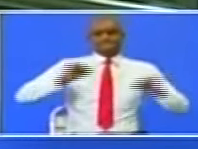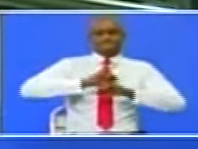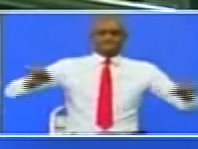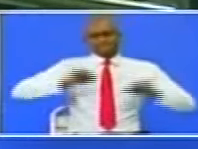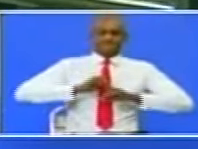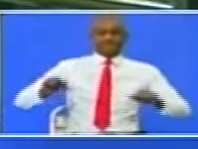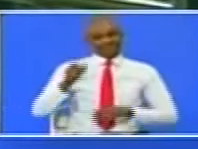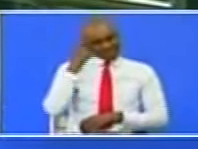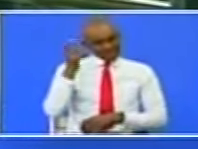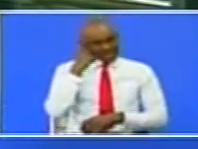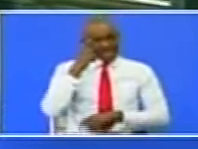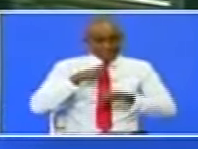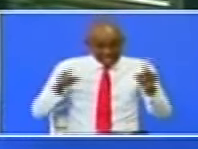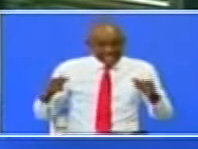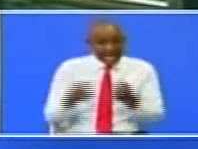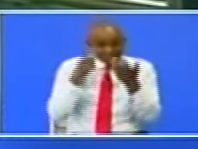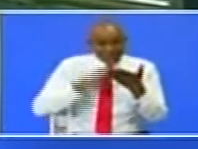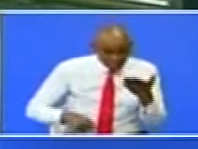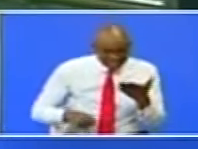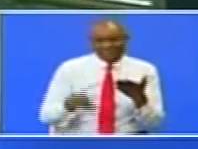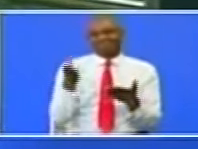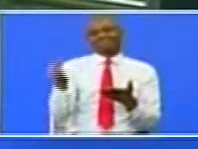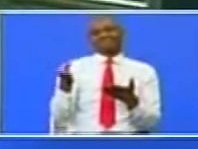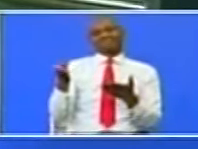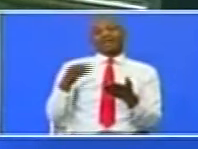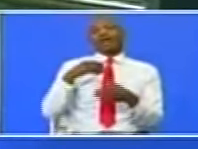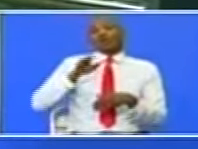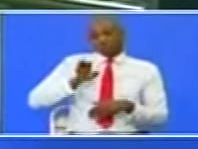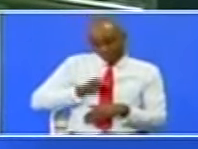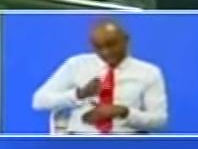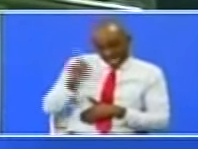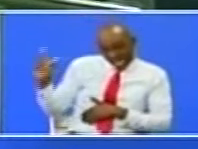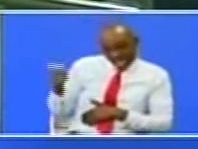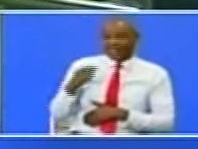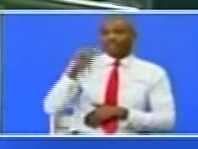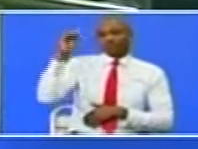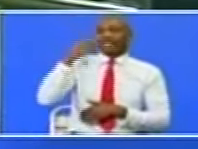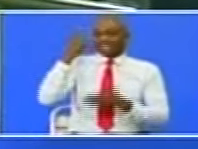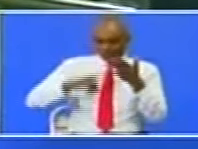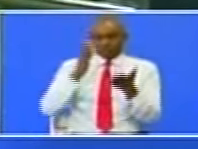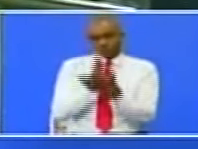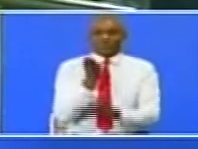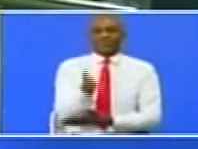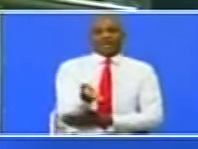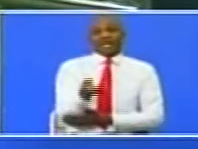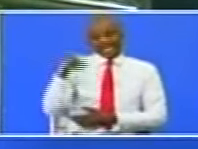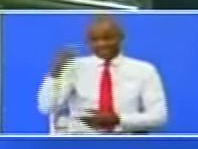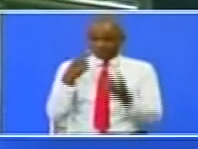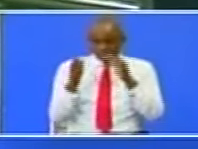in this scandal, but has reopened the probe against her after Kafura's affidavit. She declined to speak to the